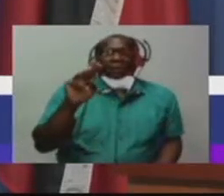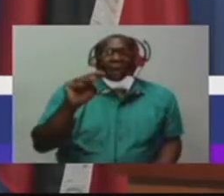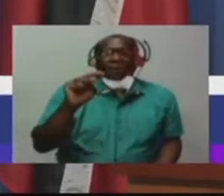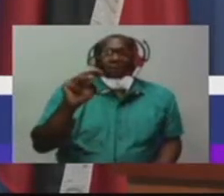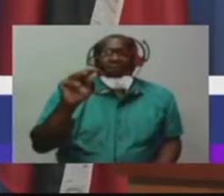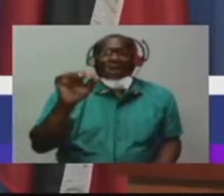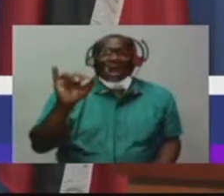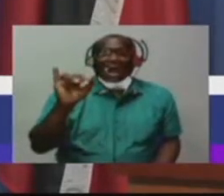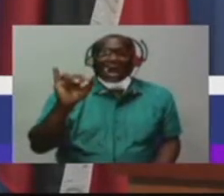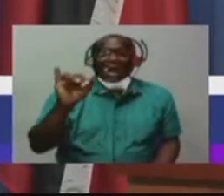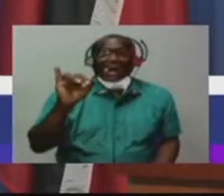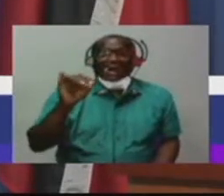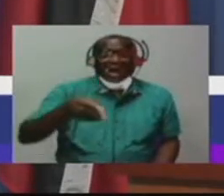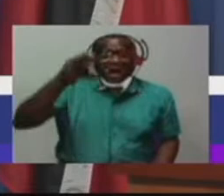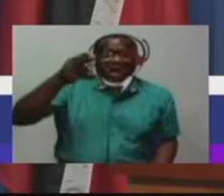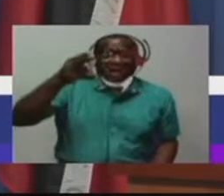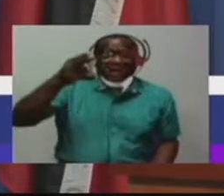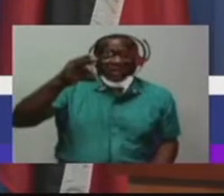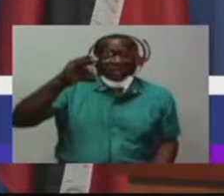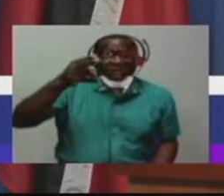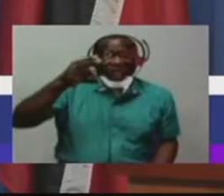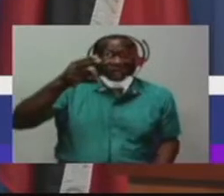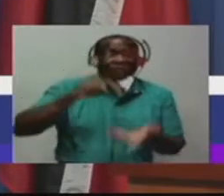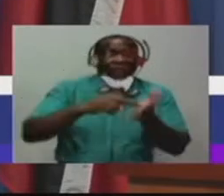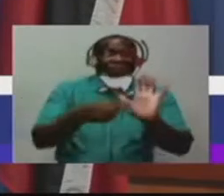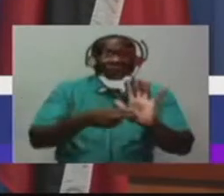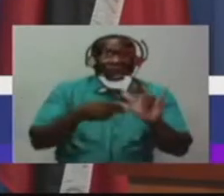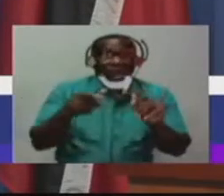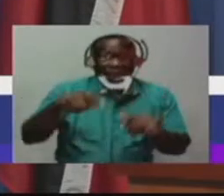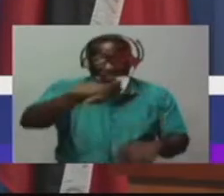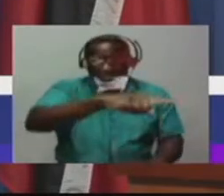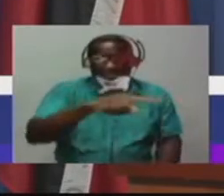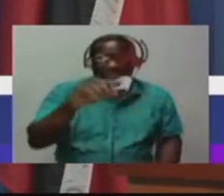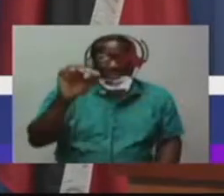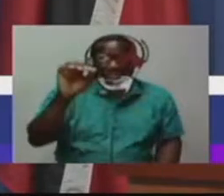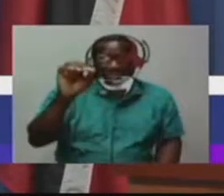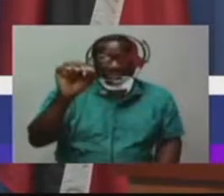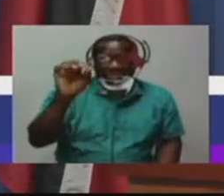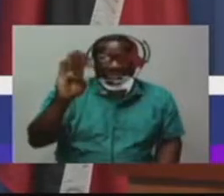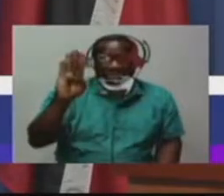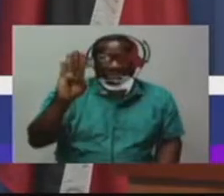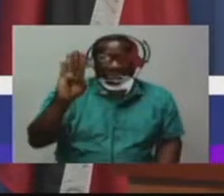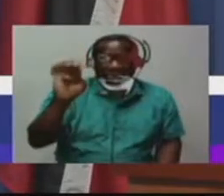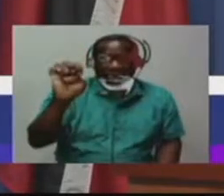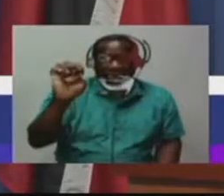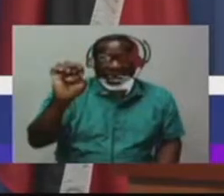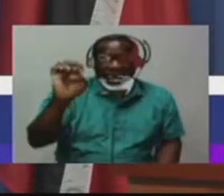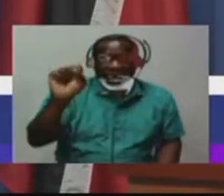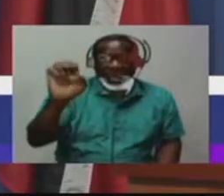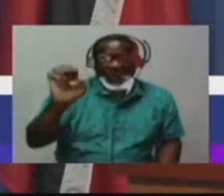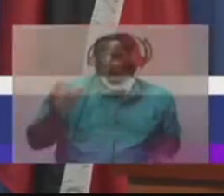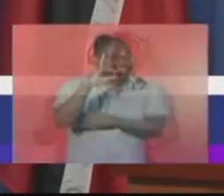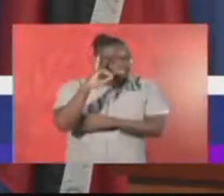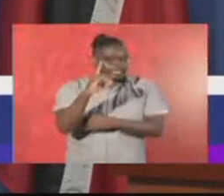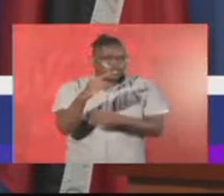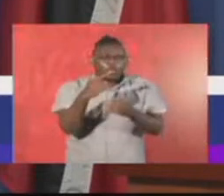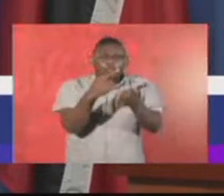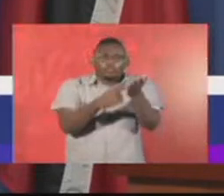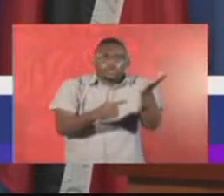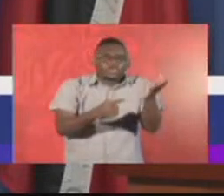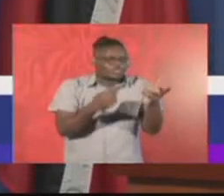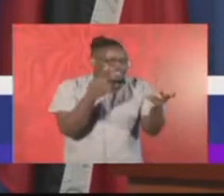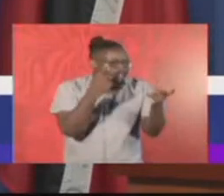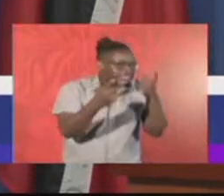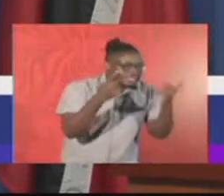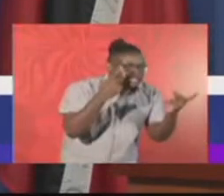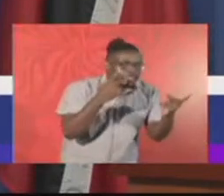in the way that patients are presenting. What we are seeing across the world at this